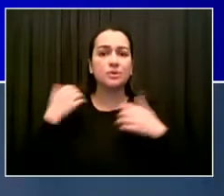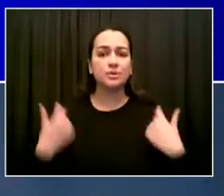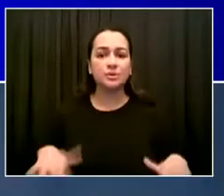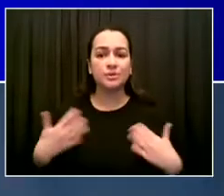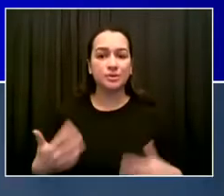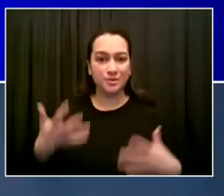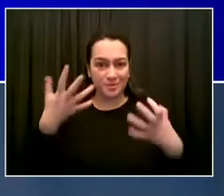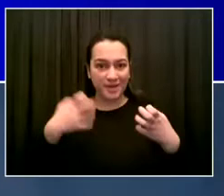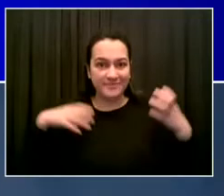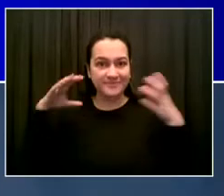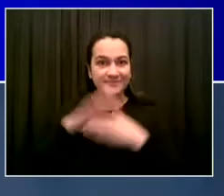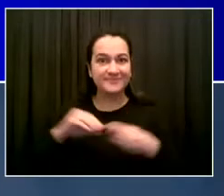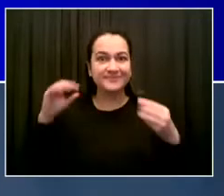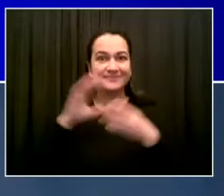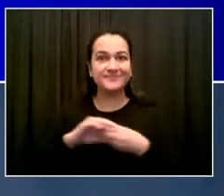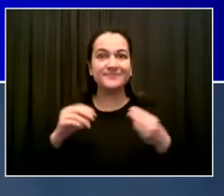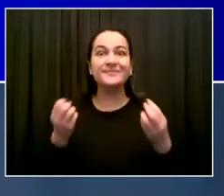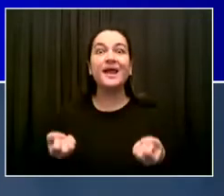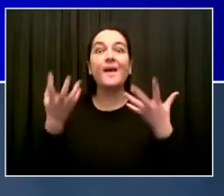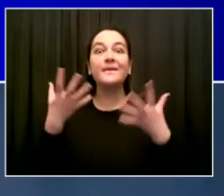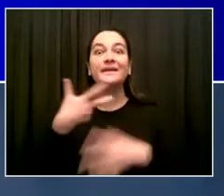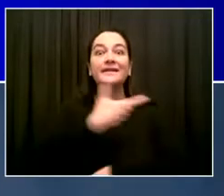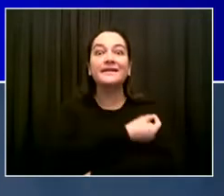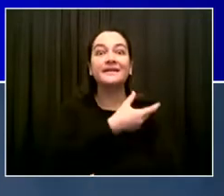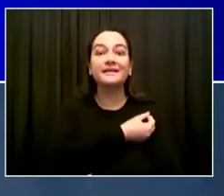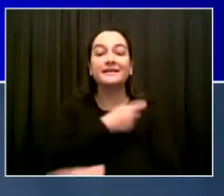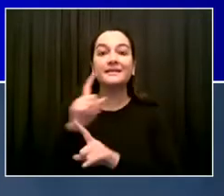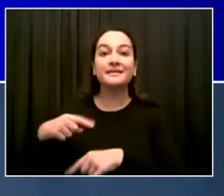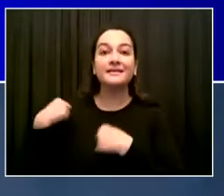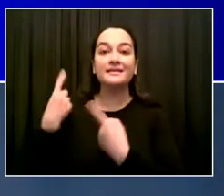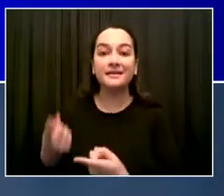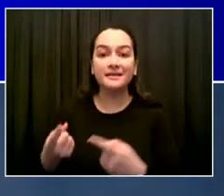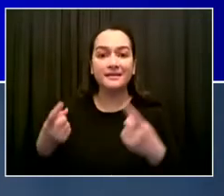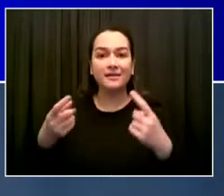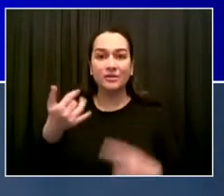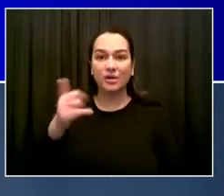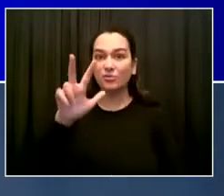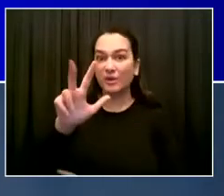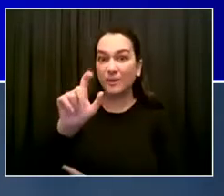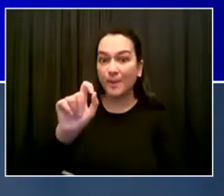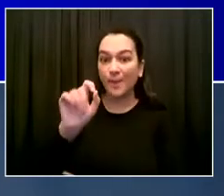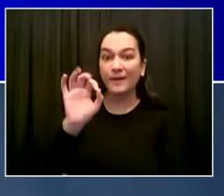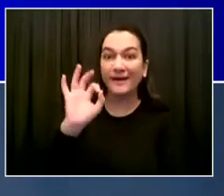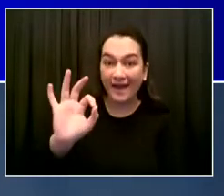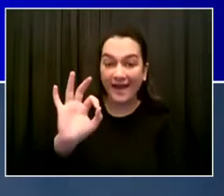for vaccinations to date. As of this morning,